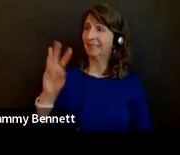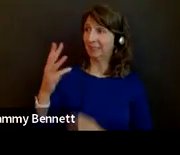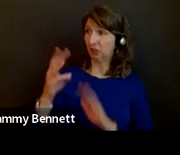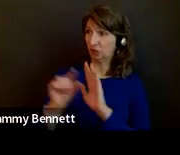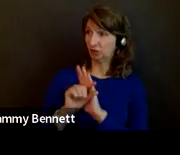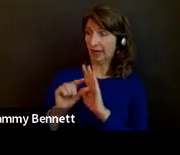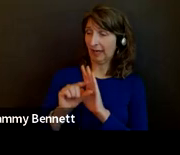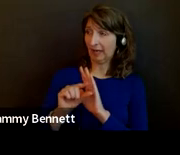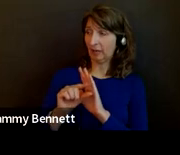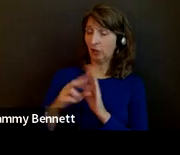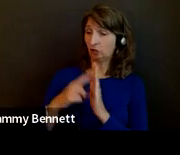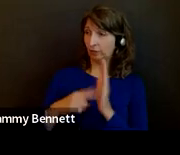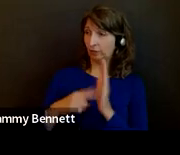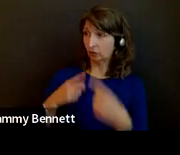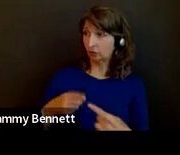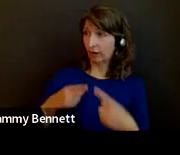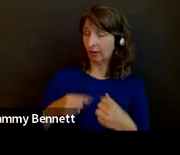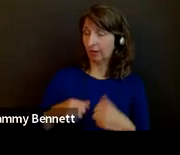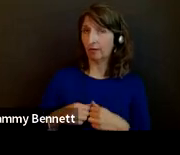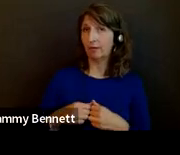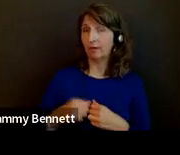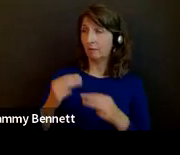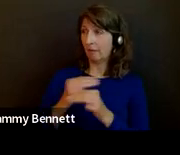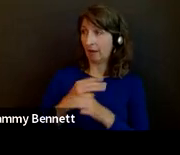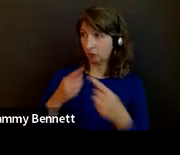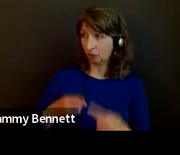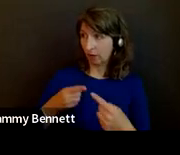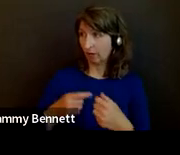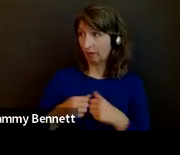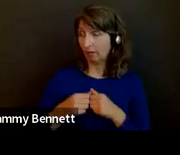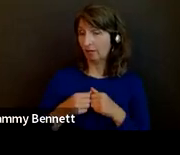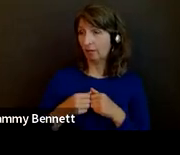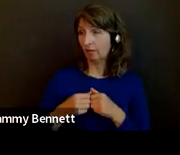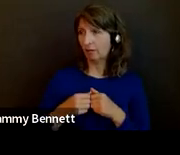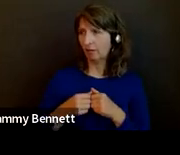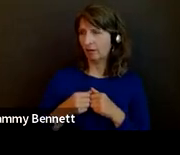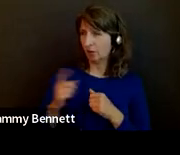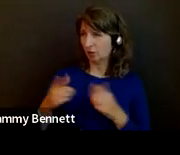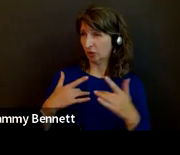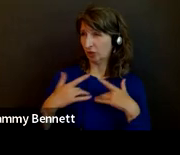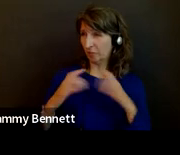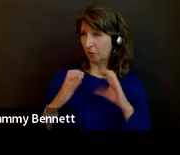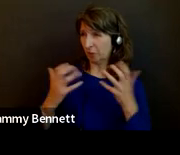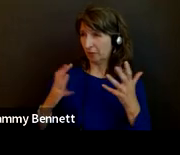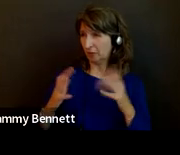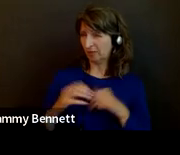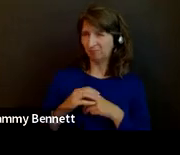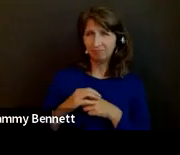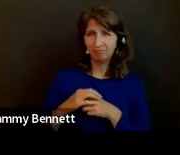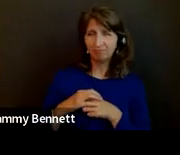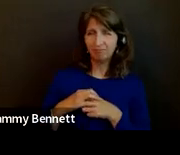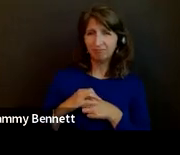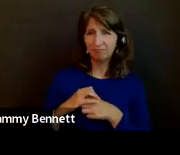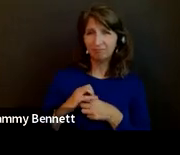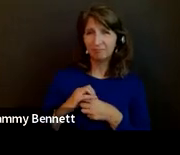with reading. He's having difficulty in math, but you're only concerned about communication. Well, I just